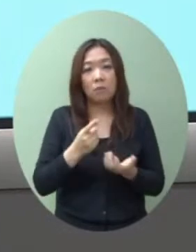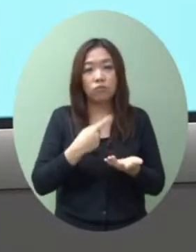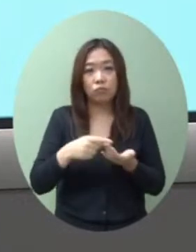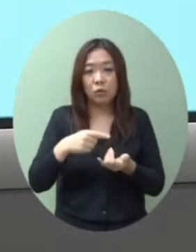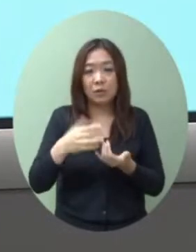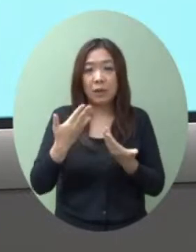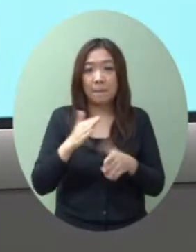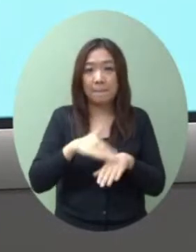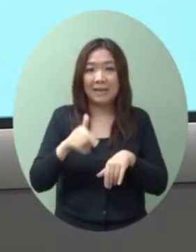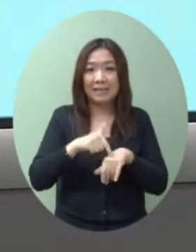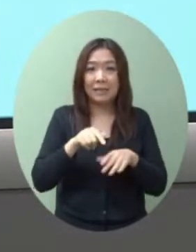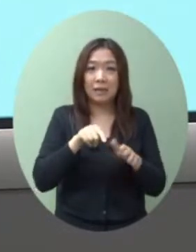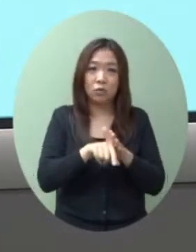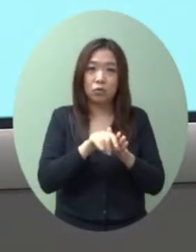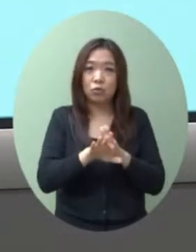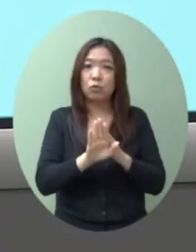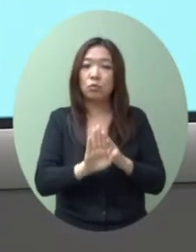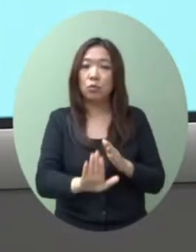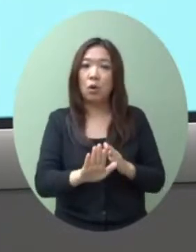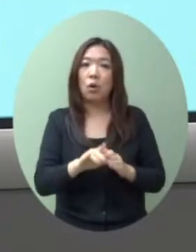verification.